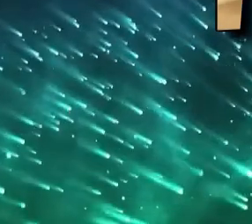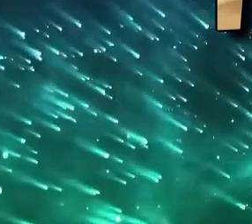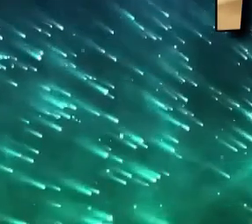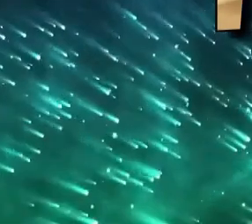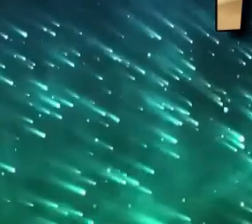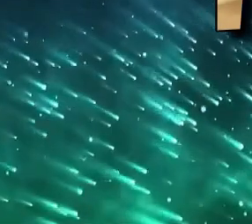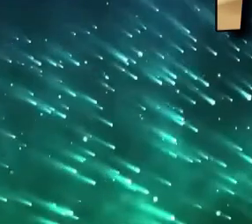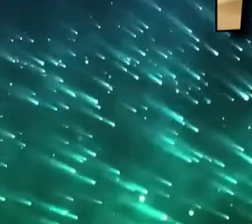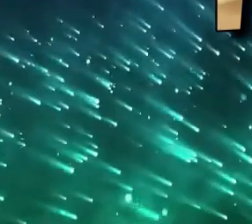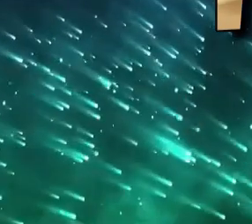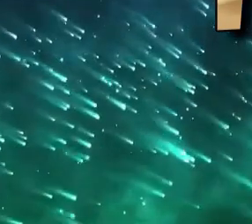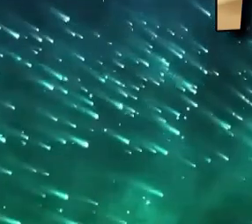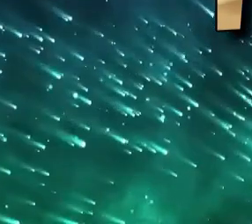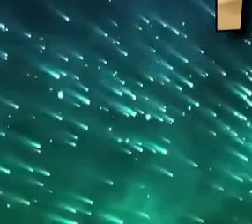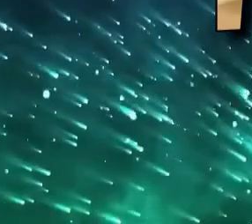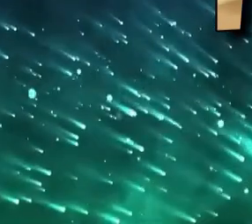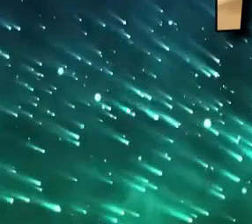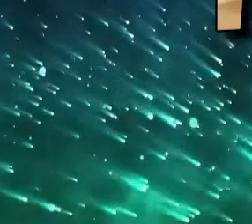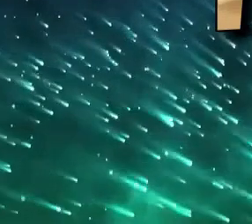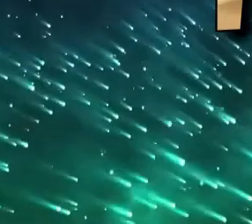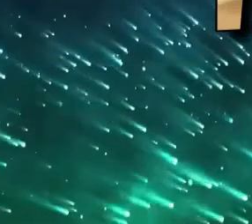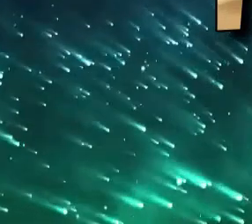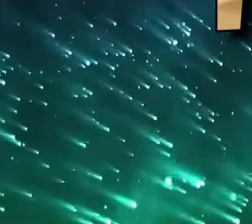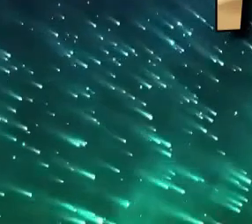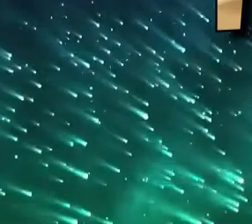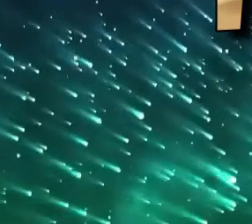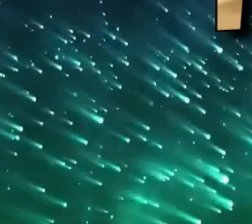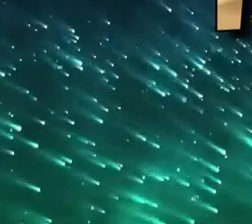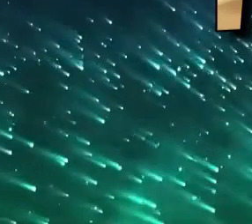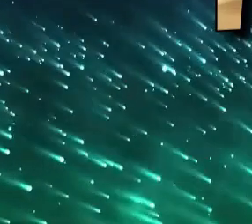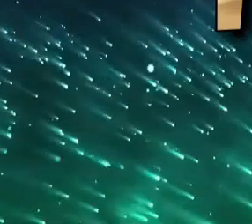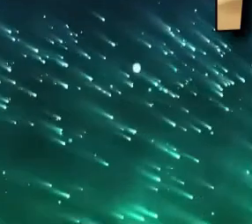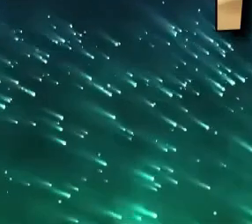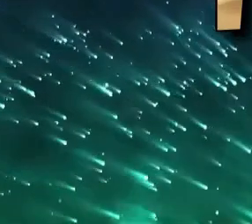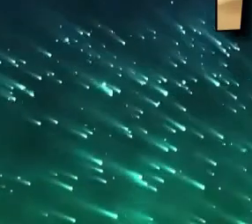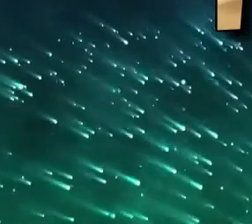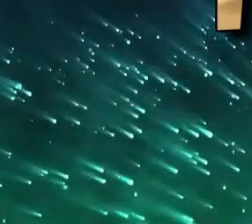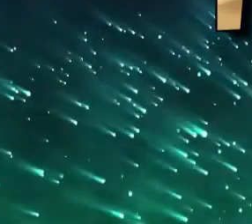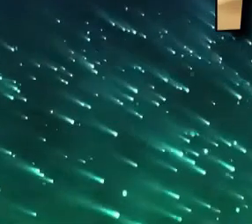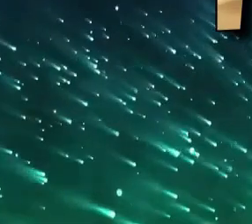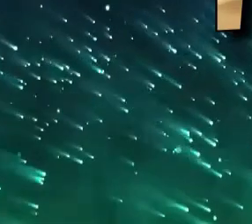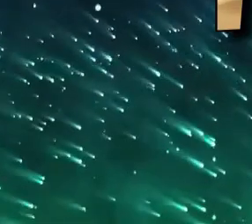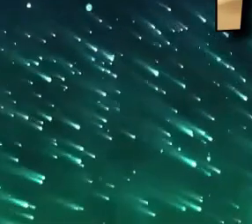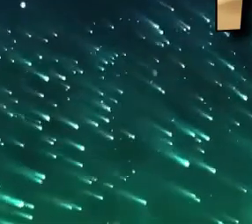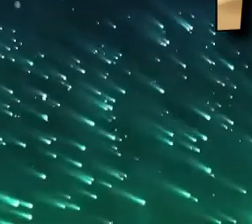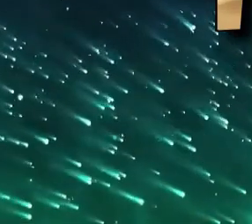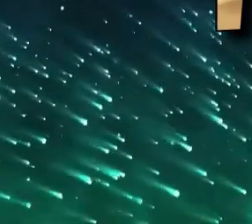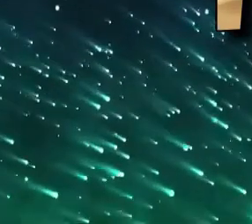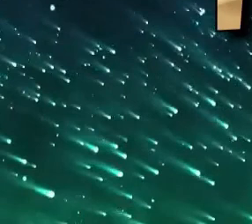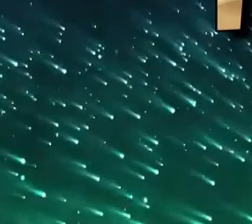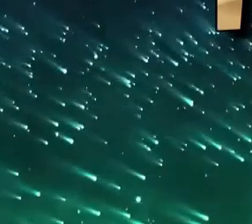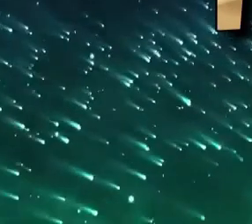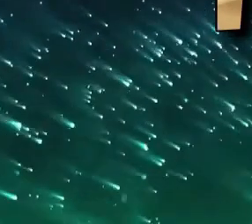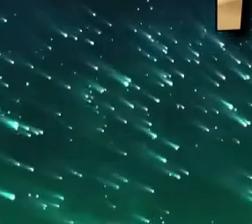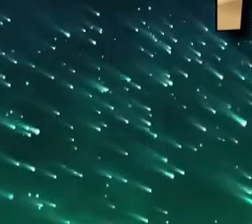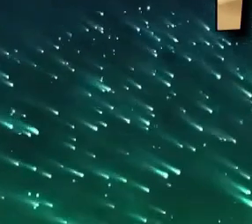sasayangin, edukasyon ipagpatuloy natin. Anumang pagsubok at mga balakid, kaalaman ay aming